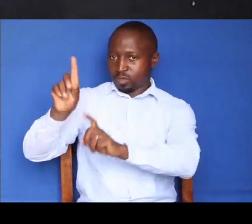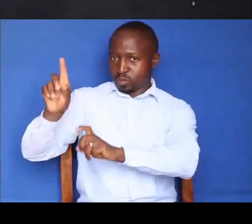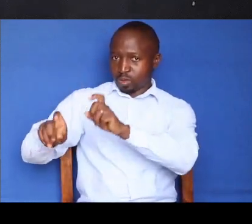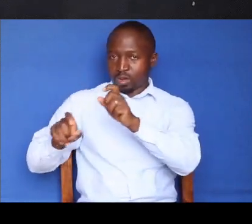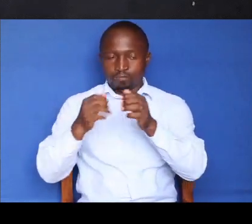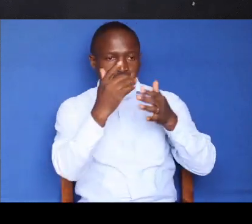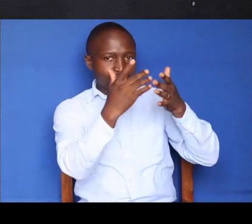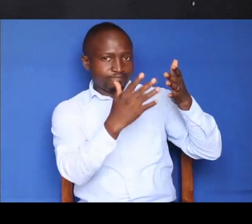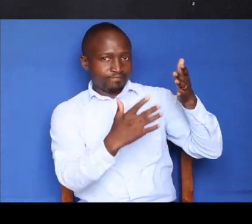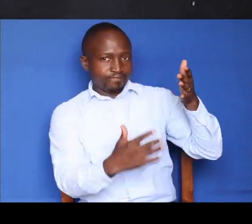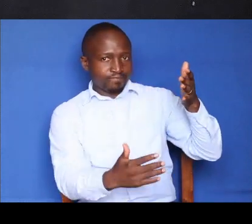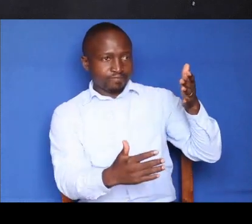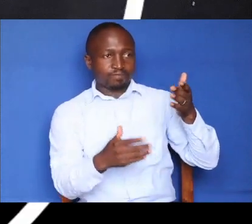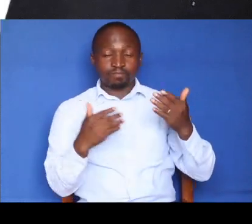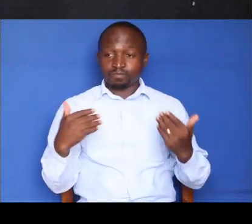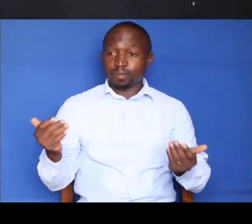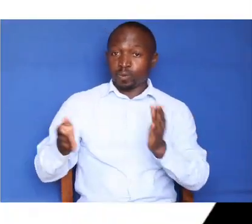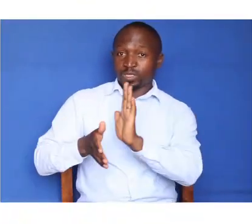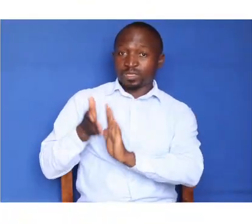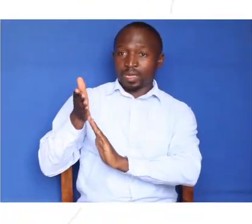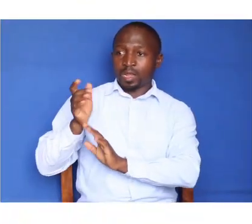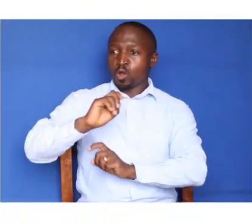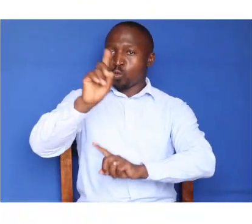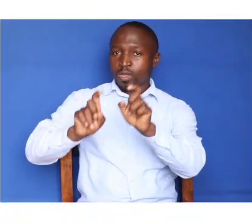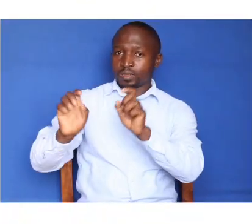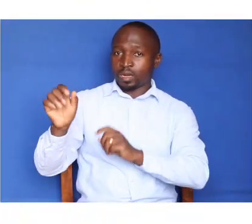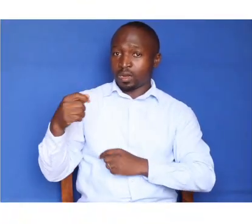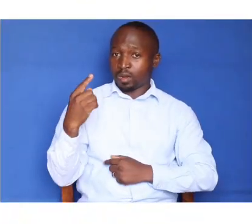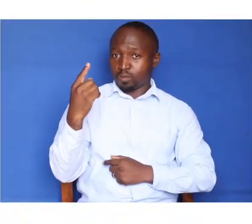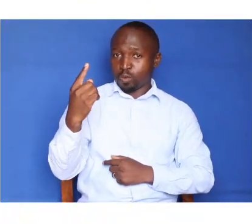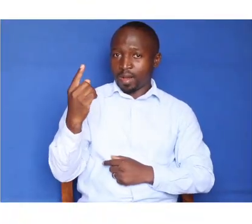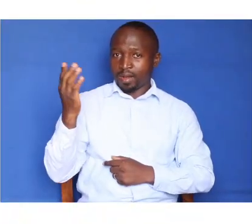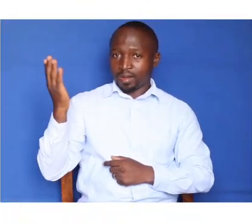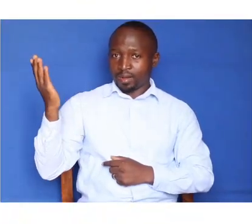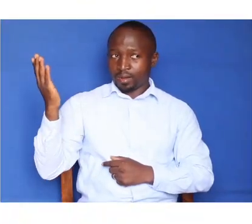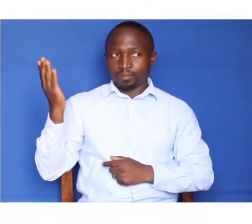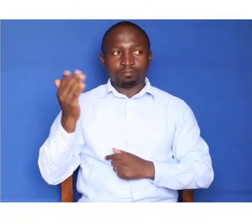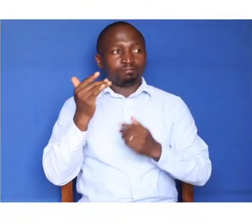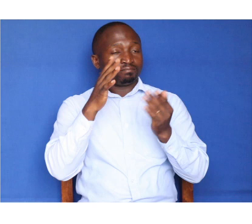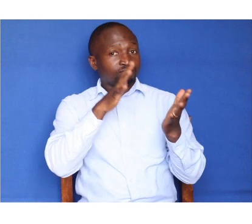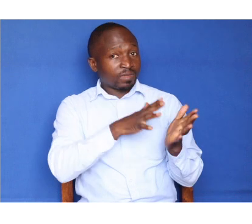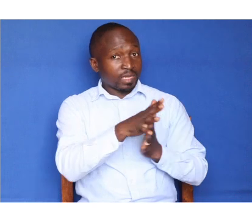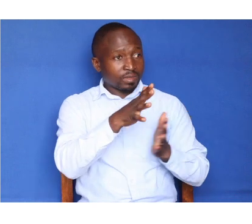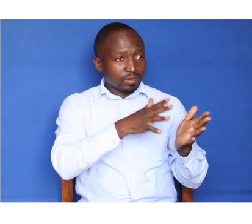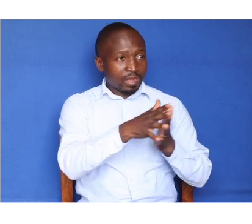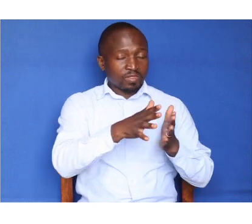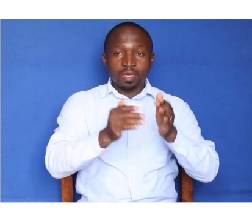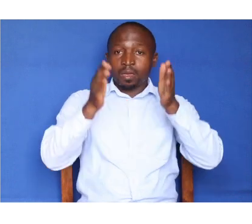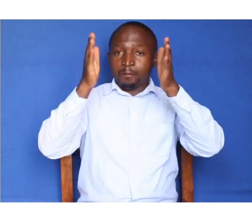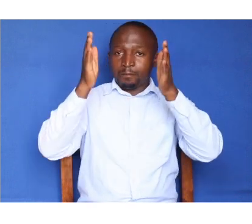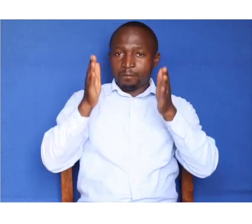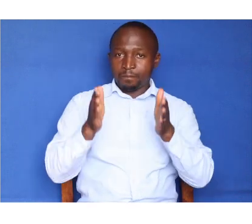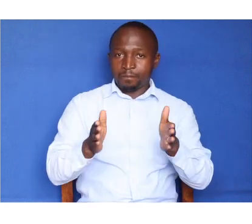guiding questions, and we start with question number 1, which is describe the